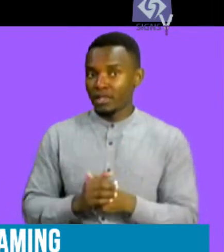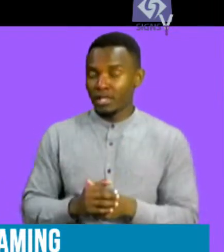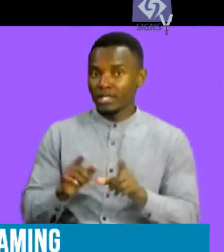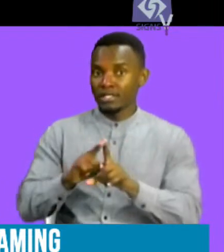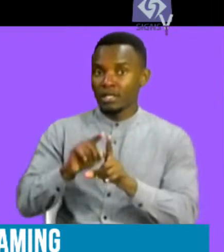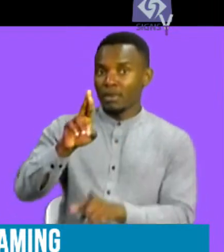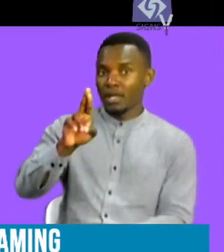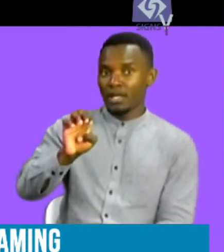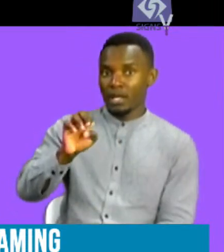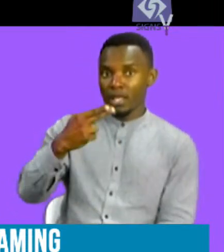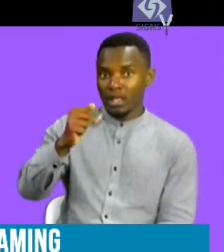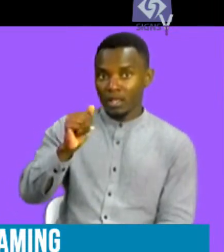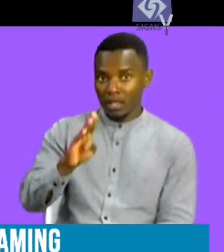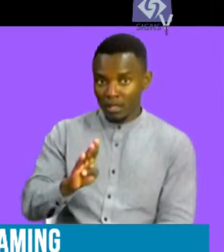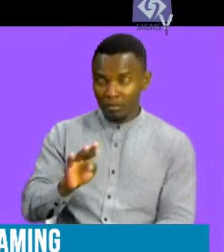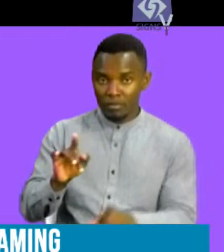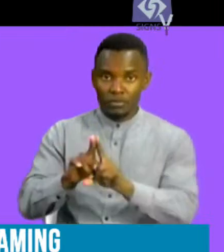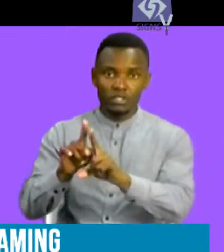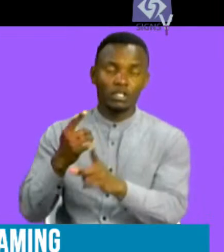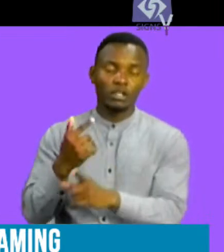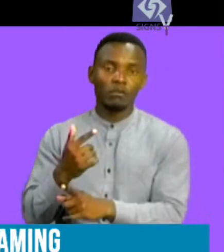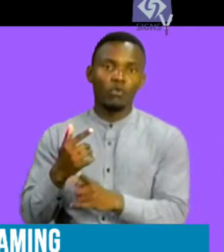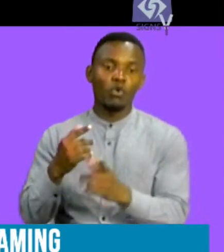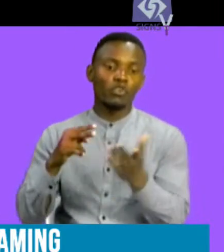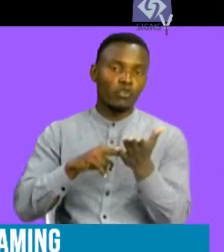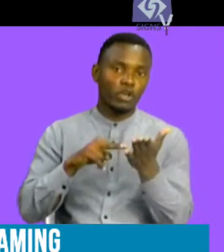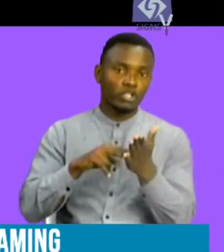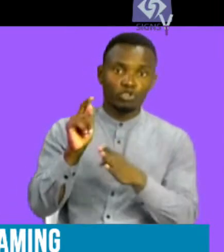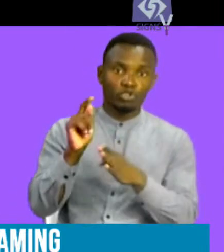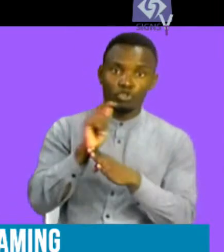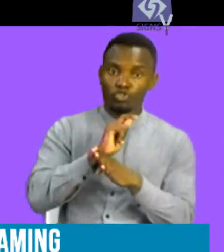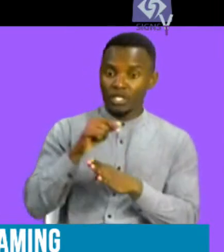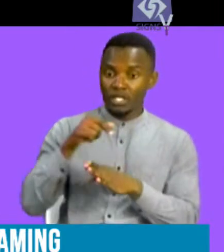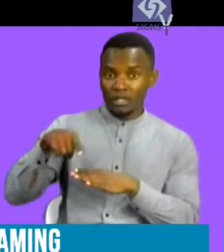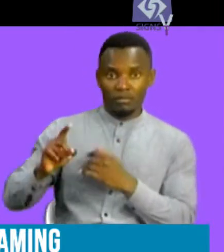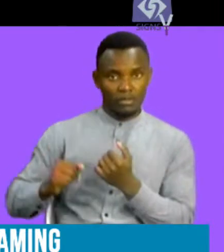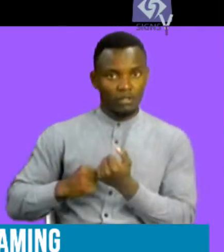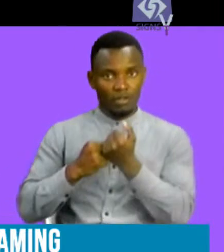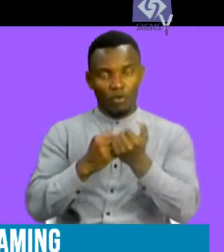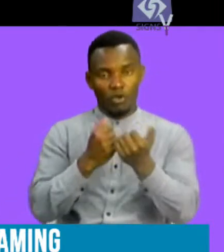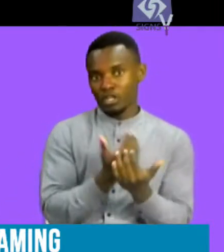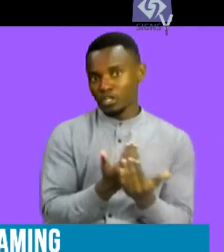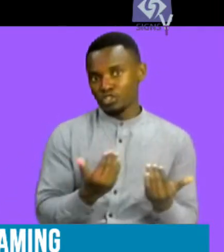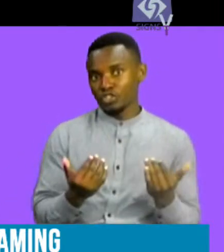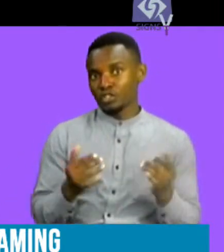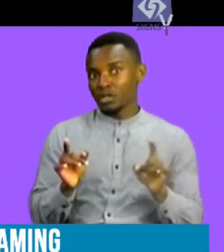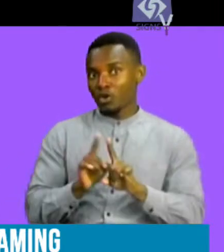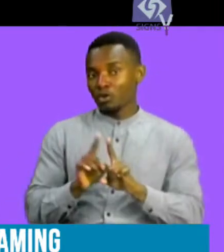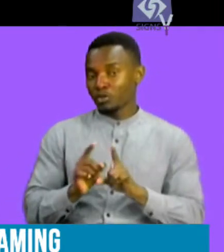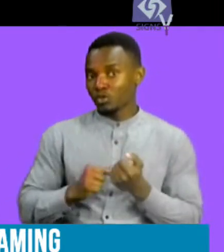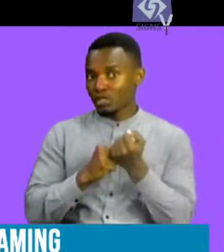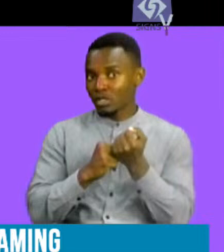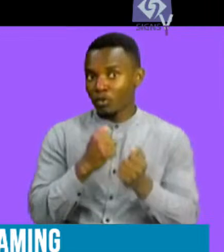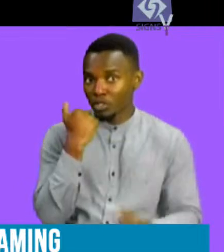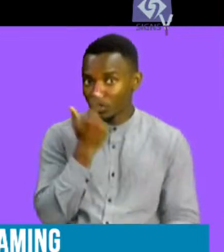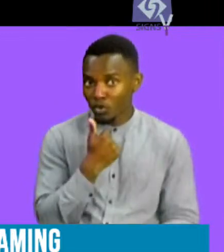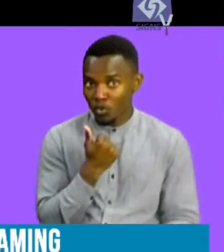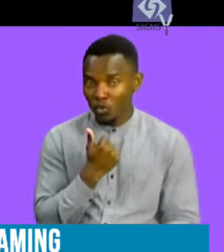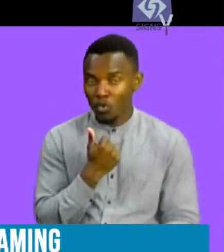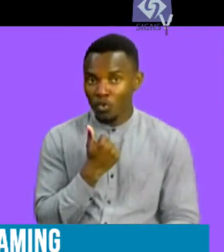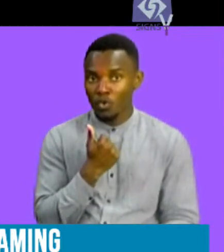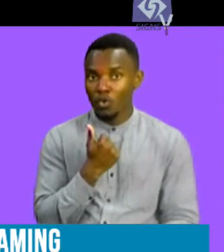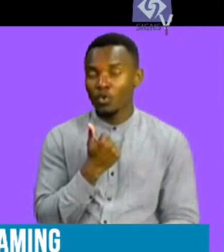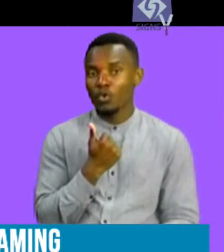are working with them in the area of vocational training, where they have supported children. They are also supporting regular